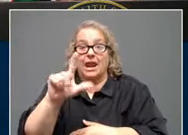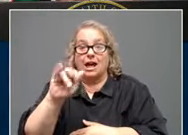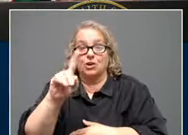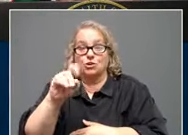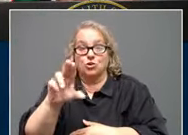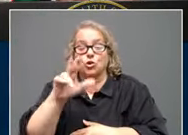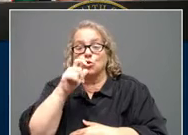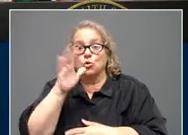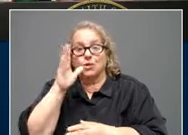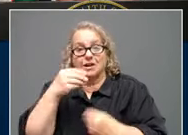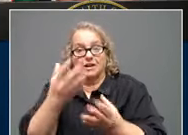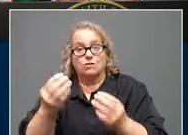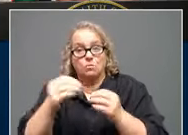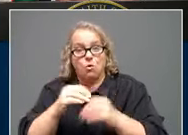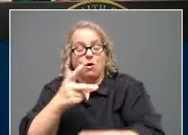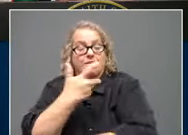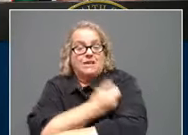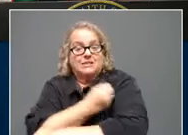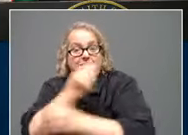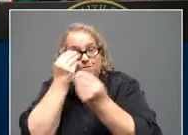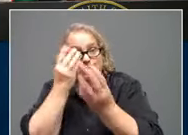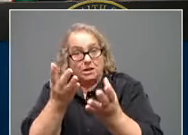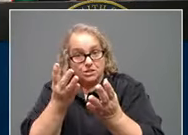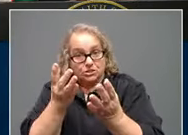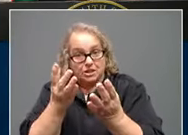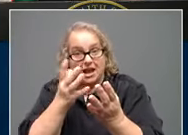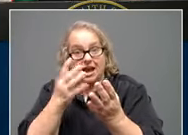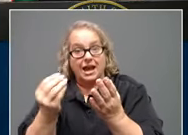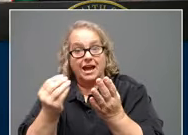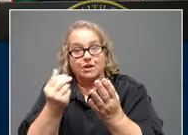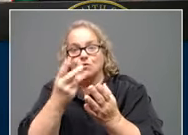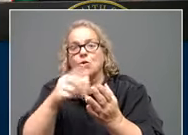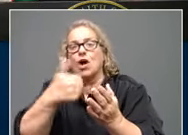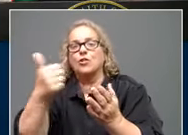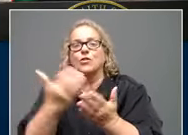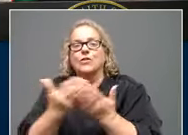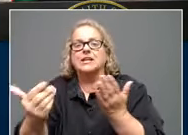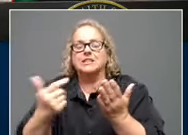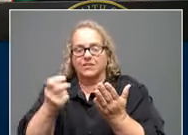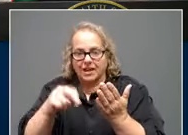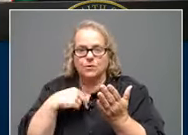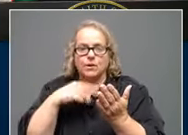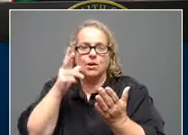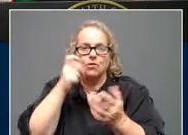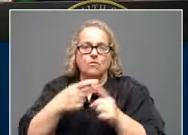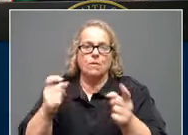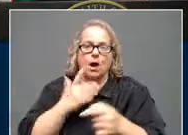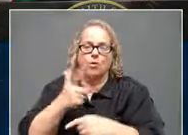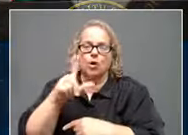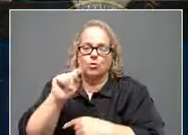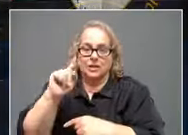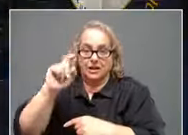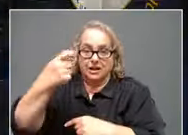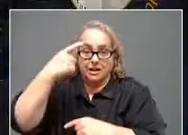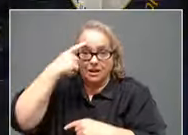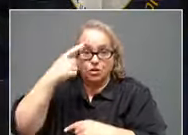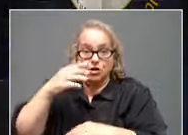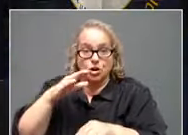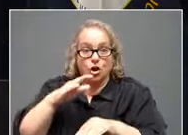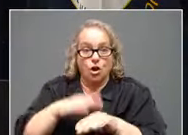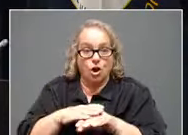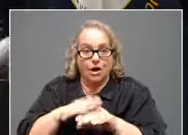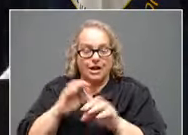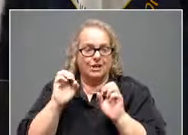some more vaccine information and I think a couple of other things. We will then hear from our Lieutenant Governor on